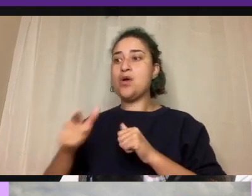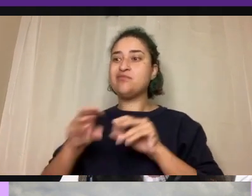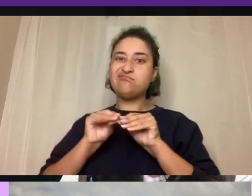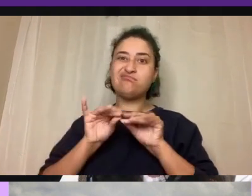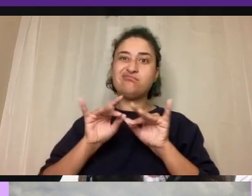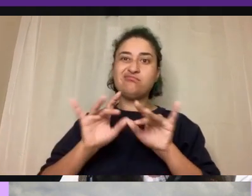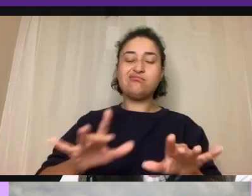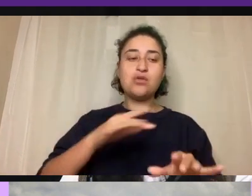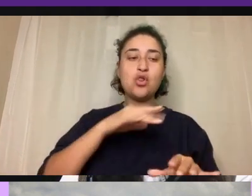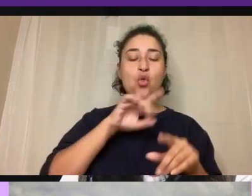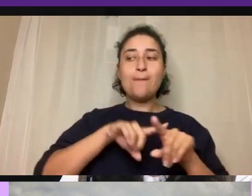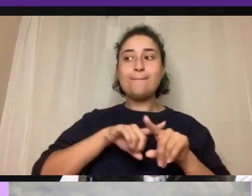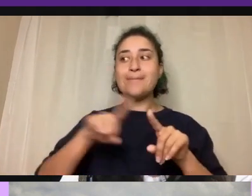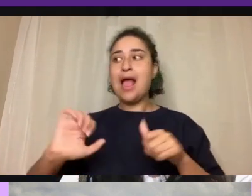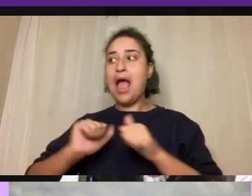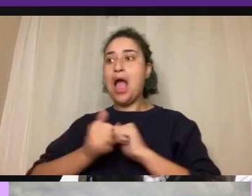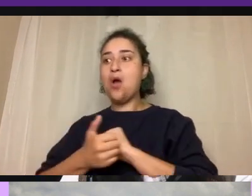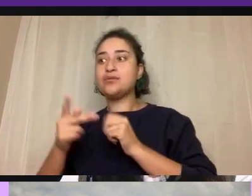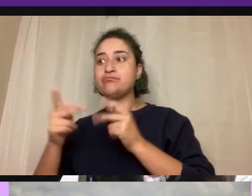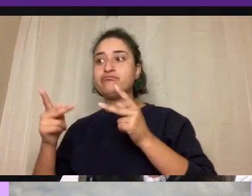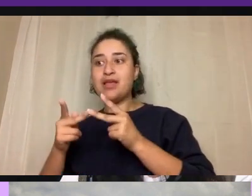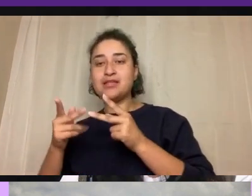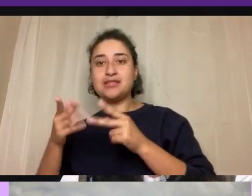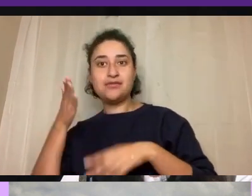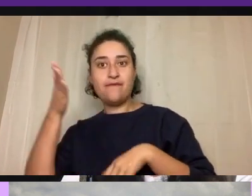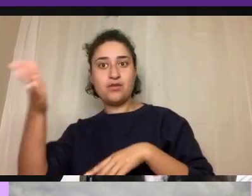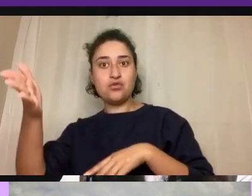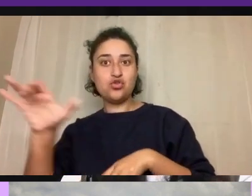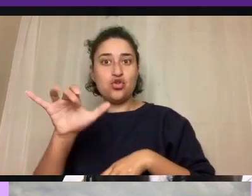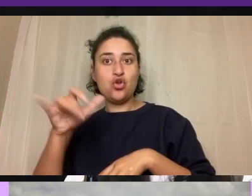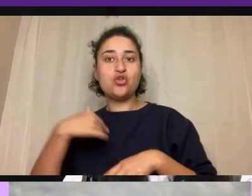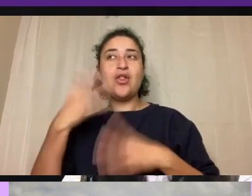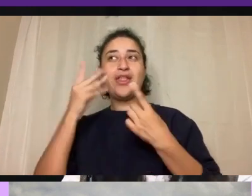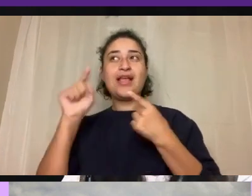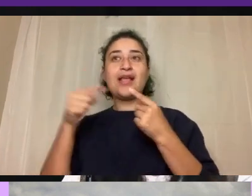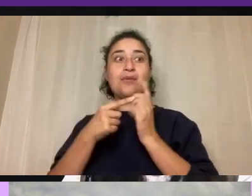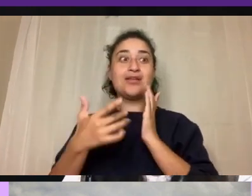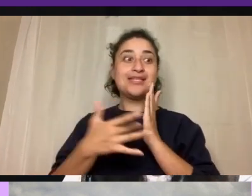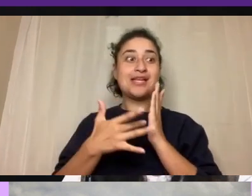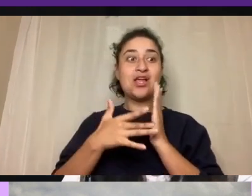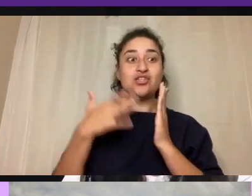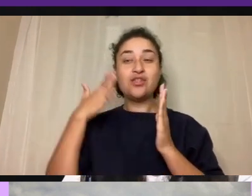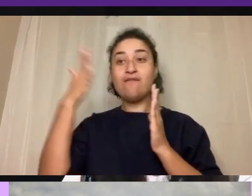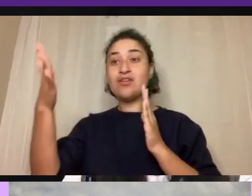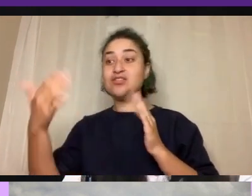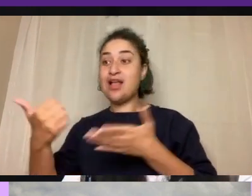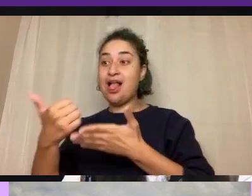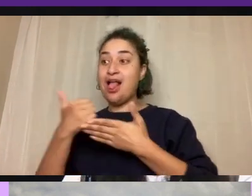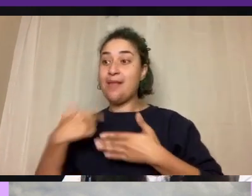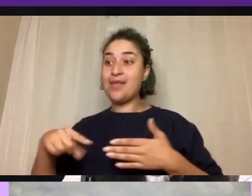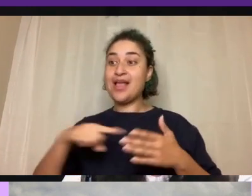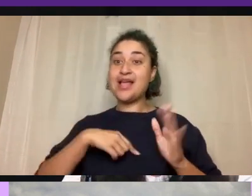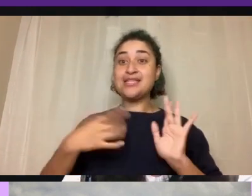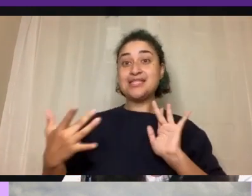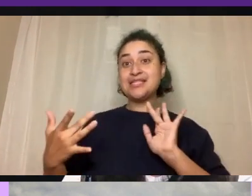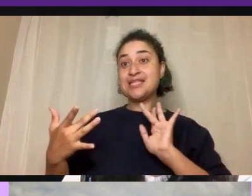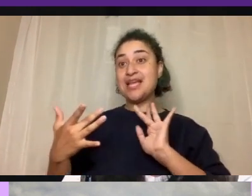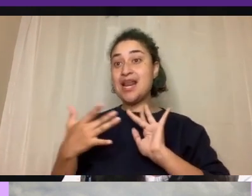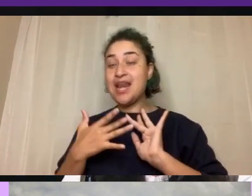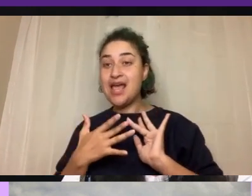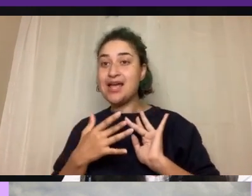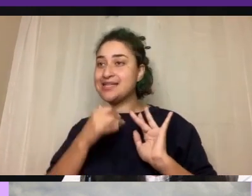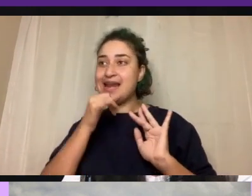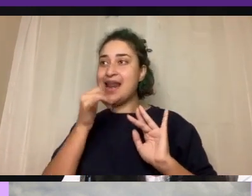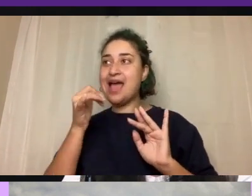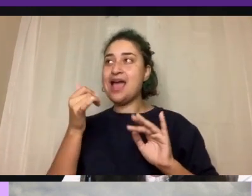technology in the future as perhaps helping us connect instead of getting on a plane, right? I'm just, the